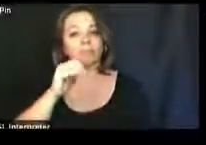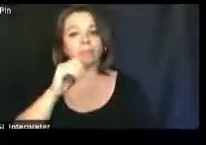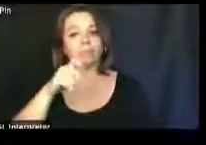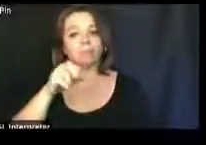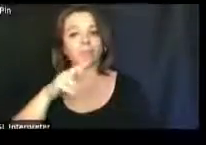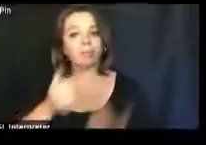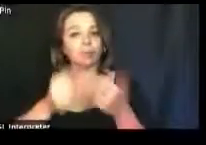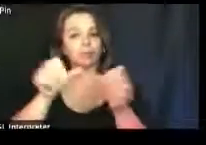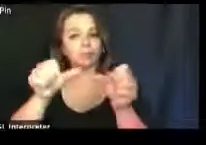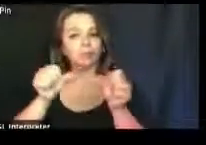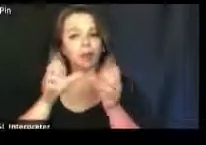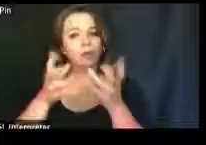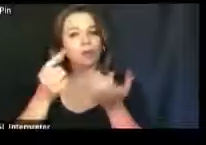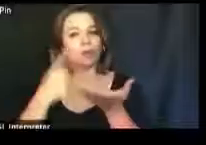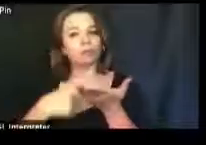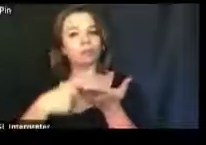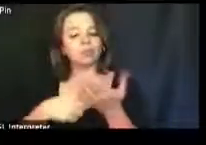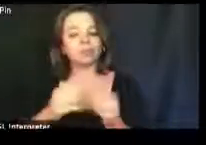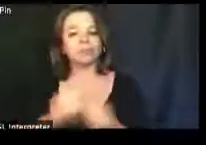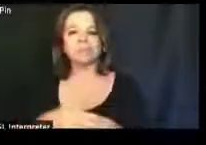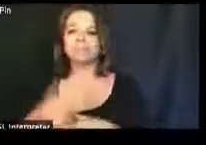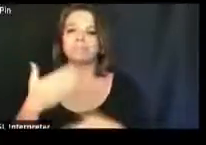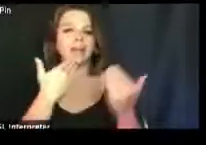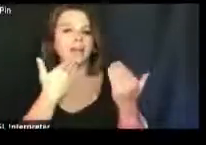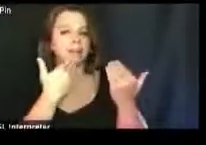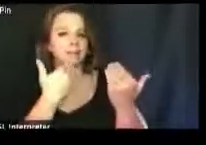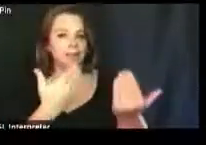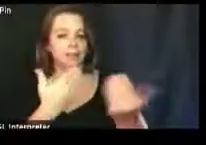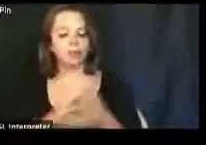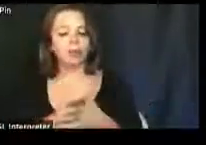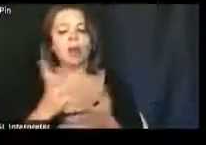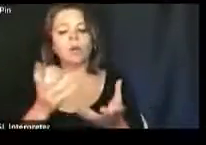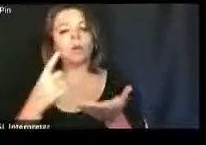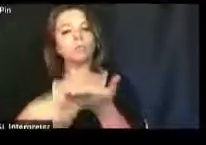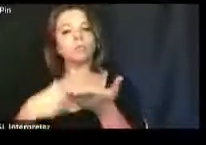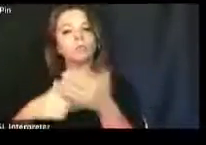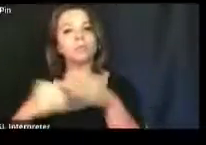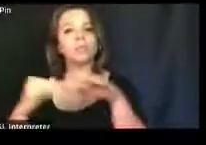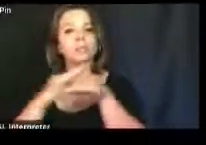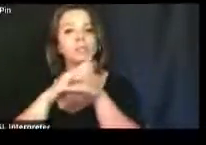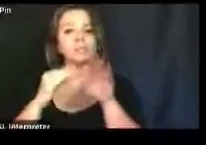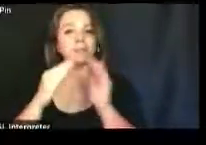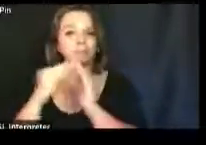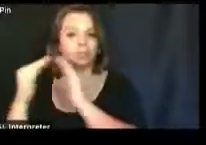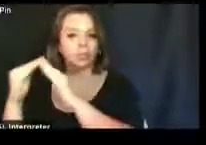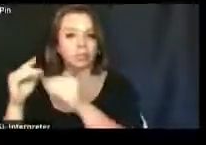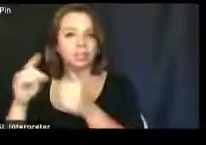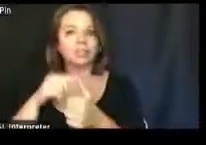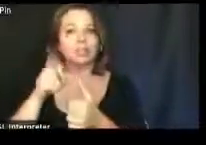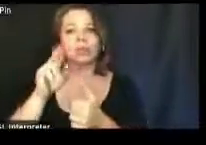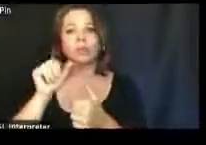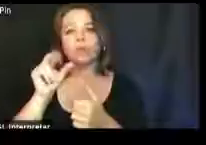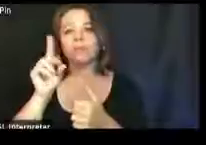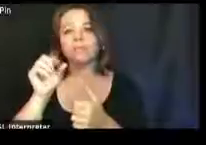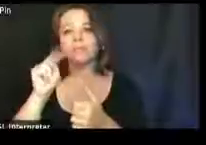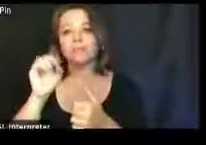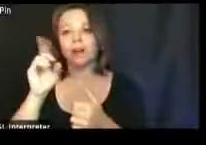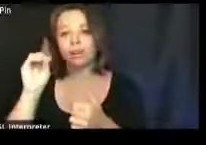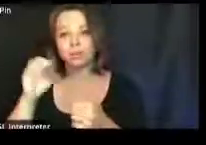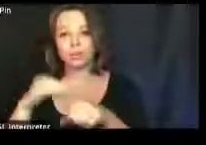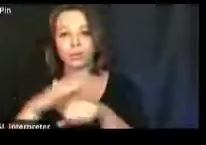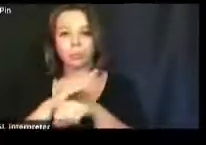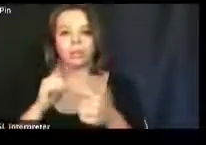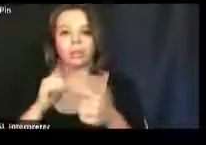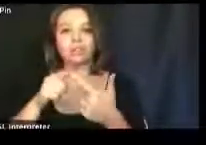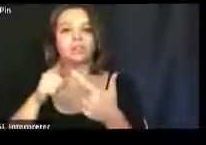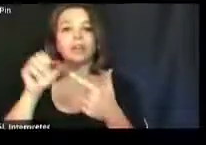yours. Thank you. I would like to discuss the beach cities consisting of Redondo Beach, Santa Monica,